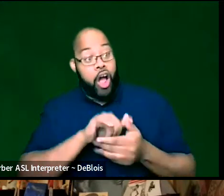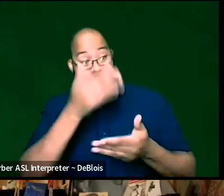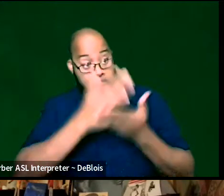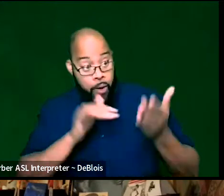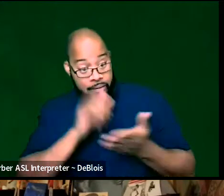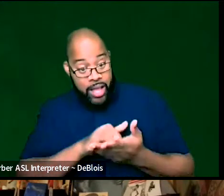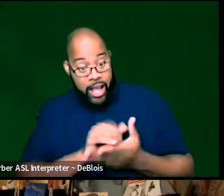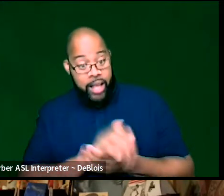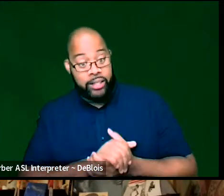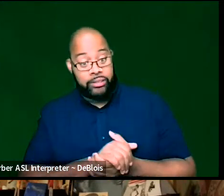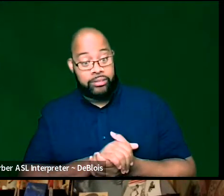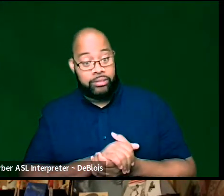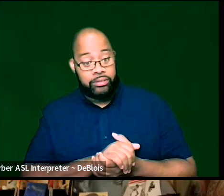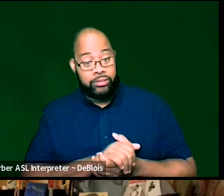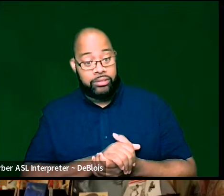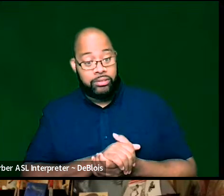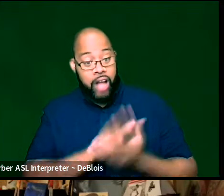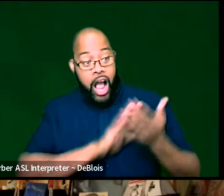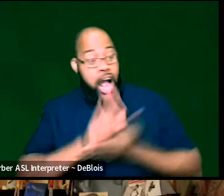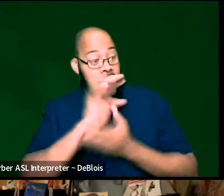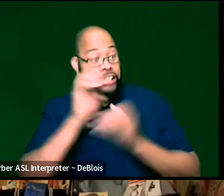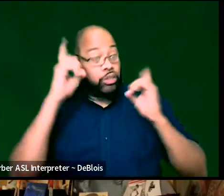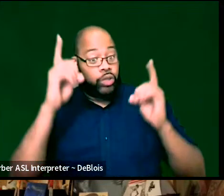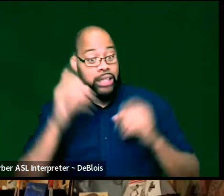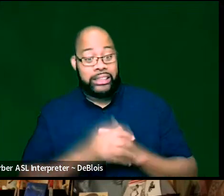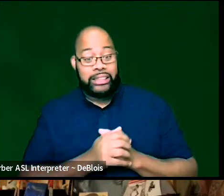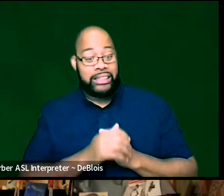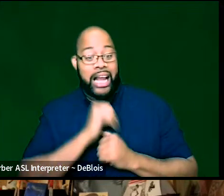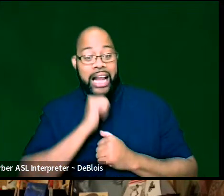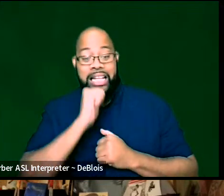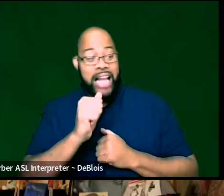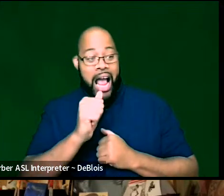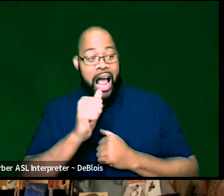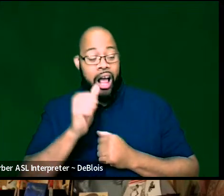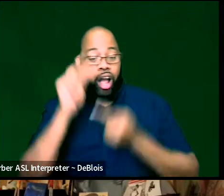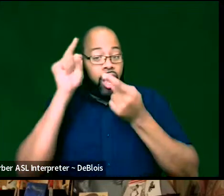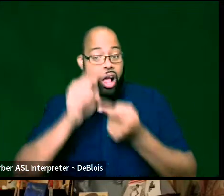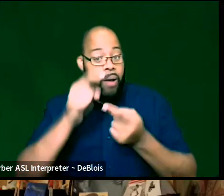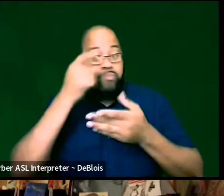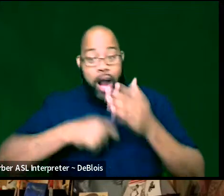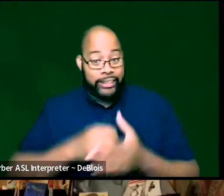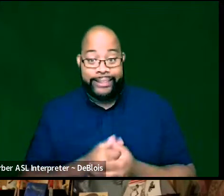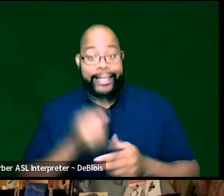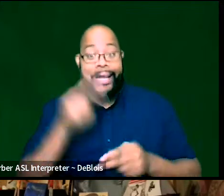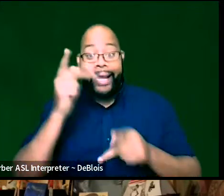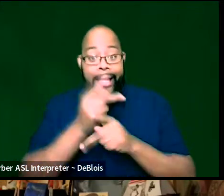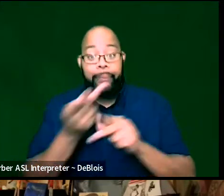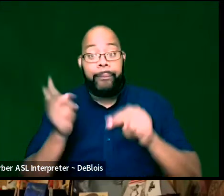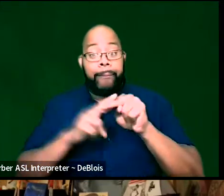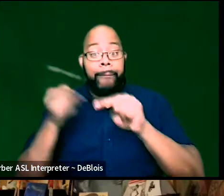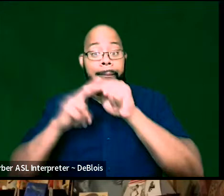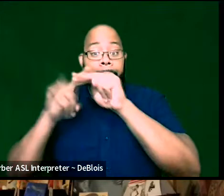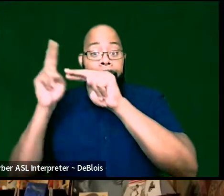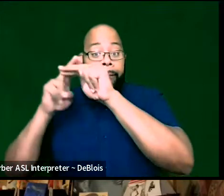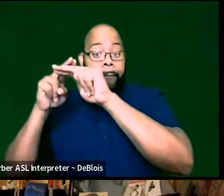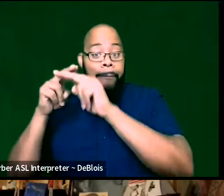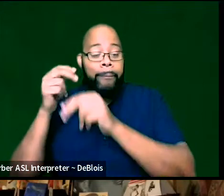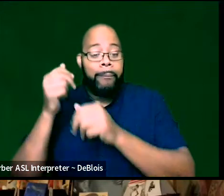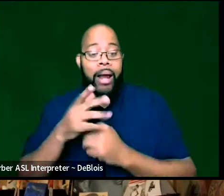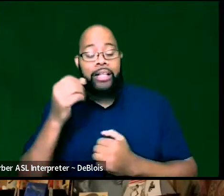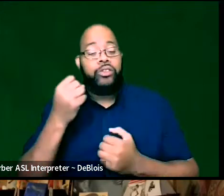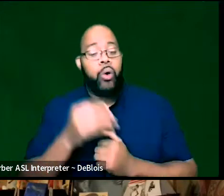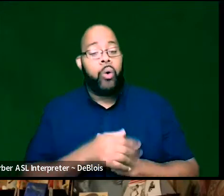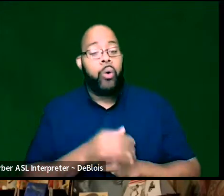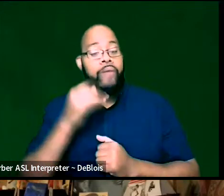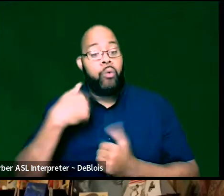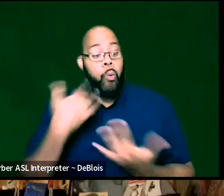is college education is not going to decrease in terms of price. It keeps increasing every single year. And so